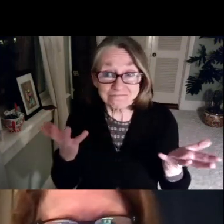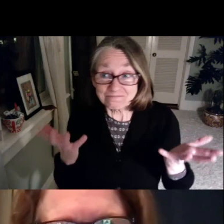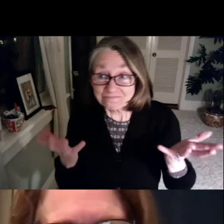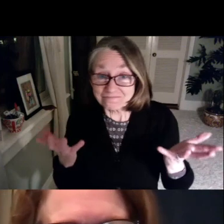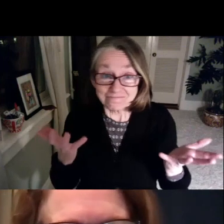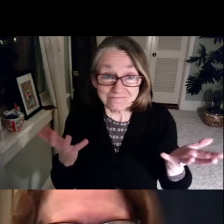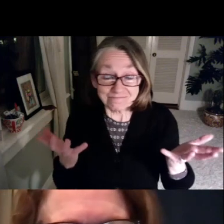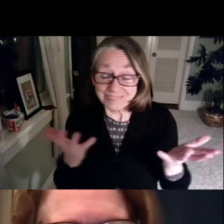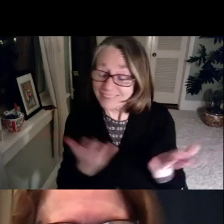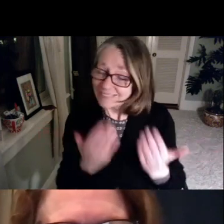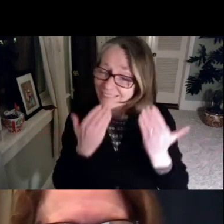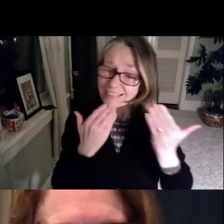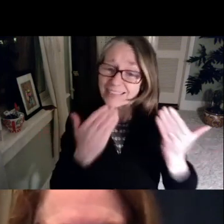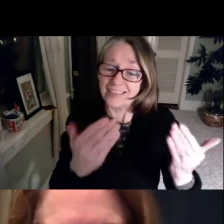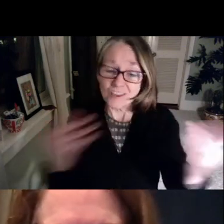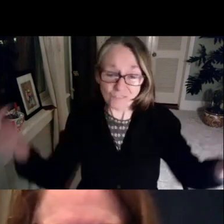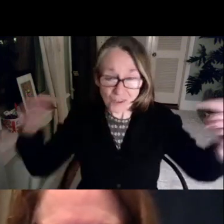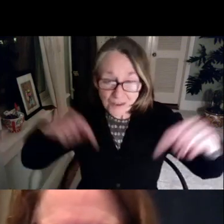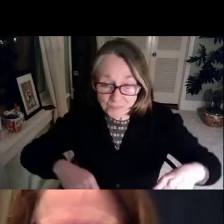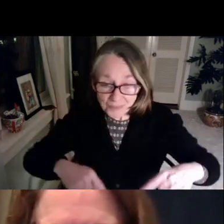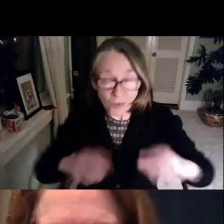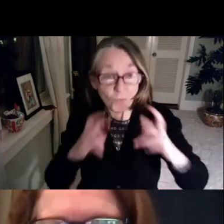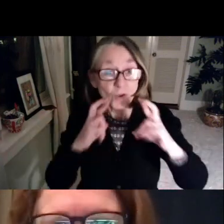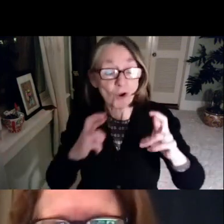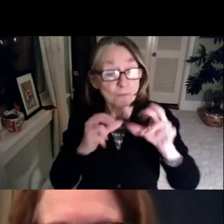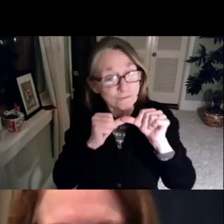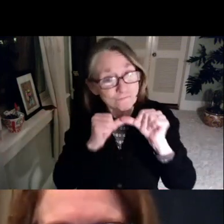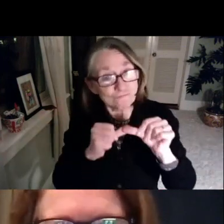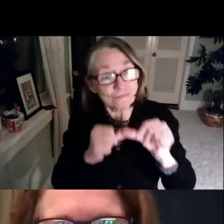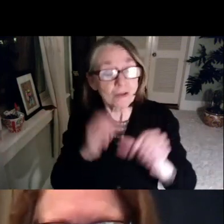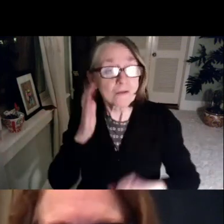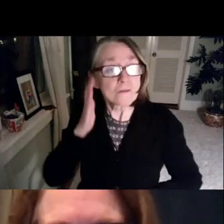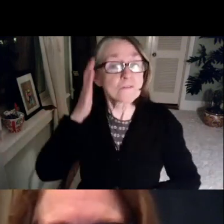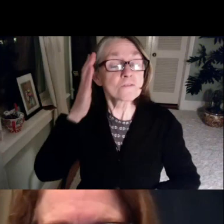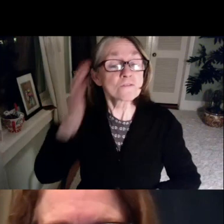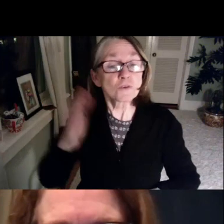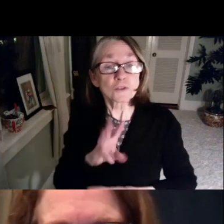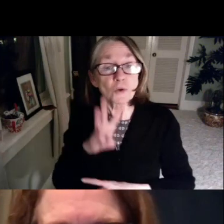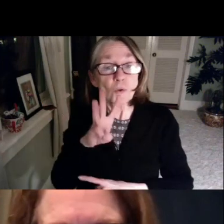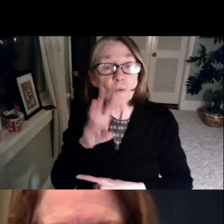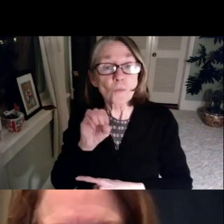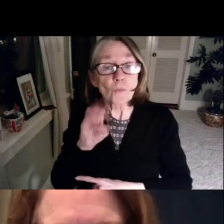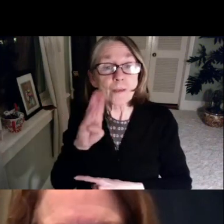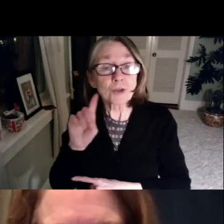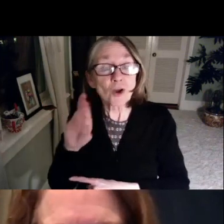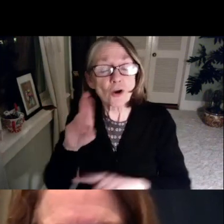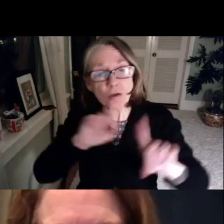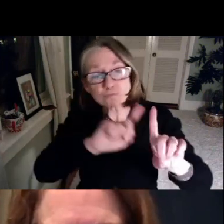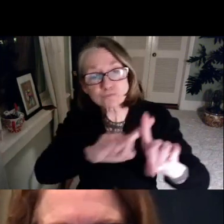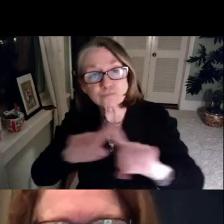Well, again, we thank you all for coming, and we're hoping to keep doing future webinars on topics and hopefully have some